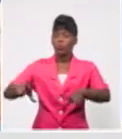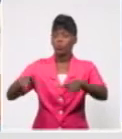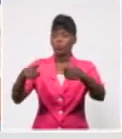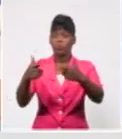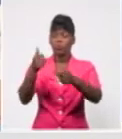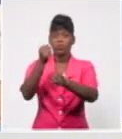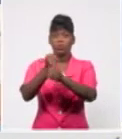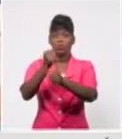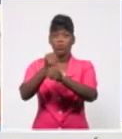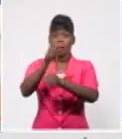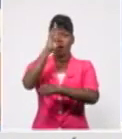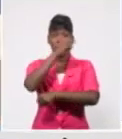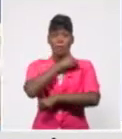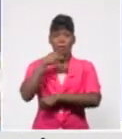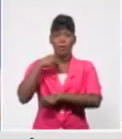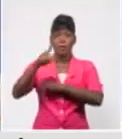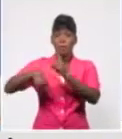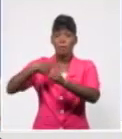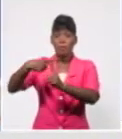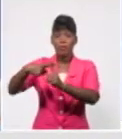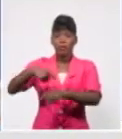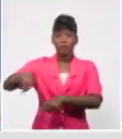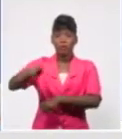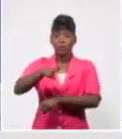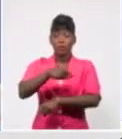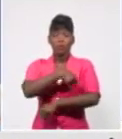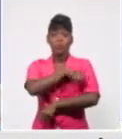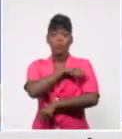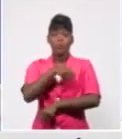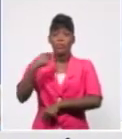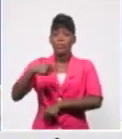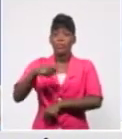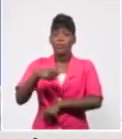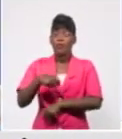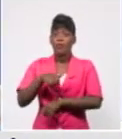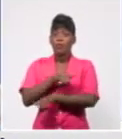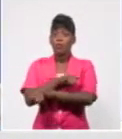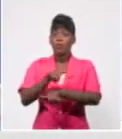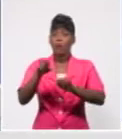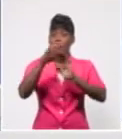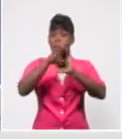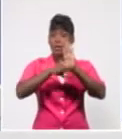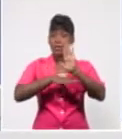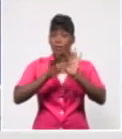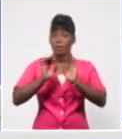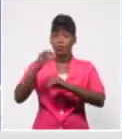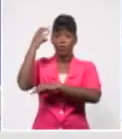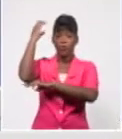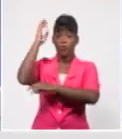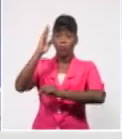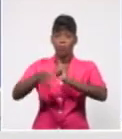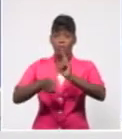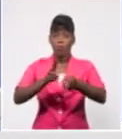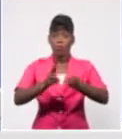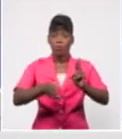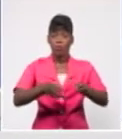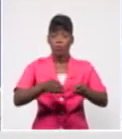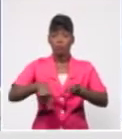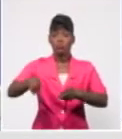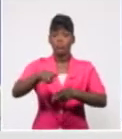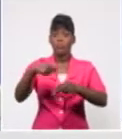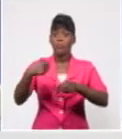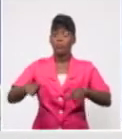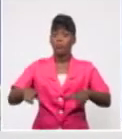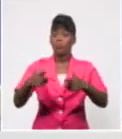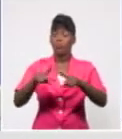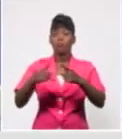Santiago de Cuba 133, and so forth from every Cuban territory. As I mentioned, we